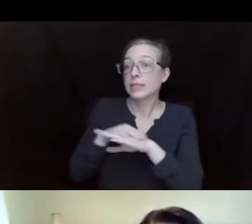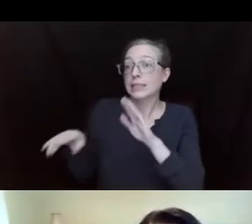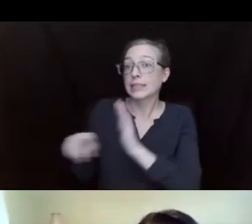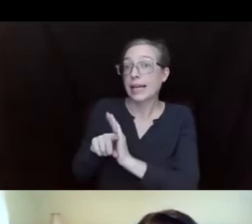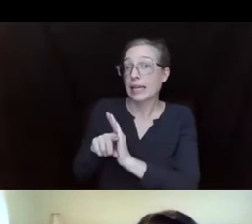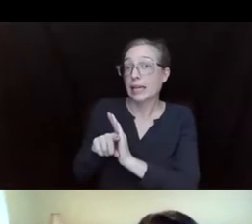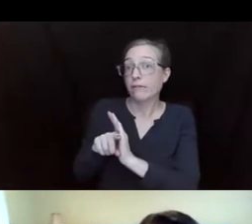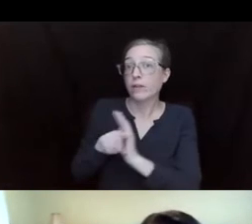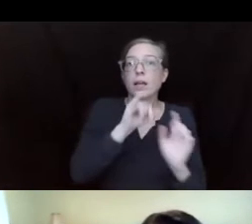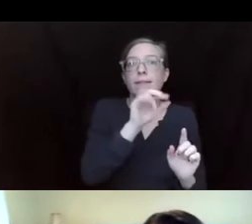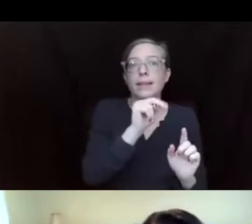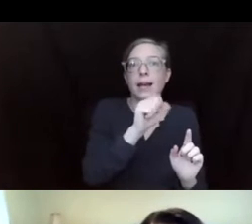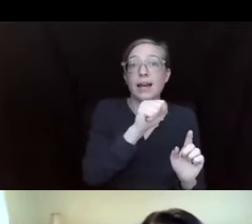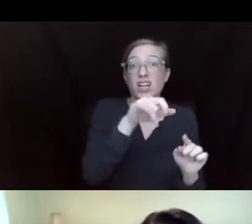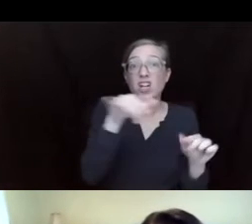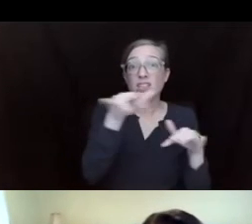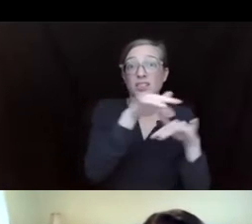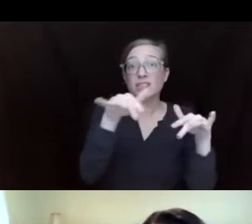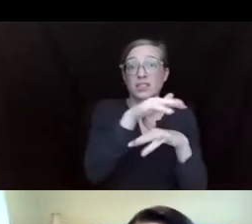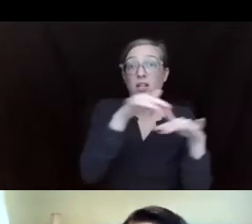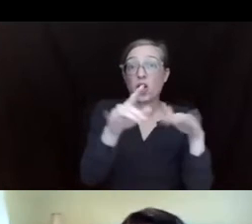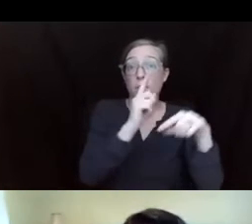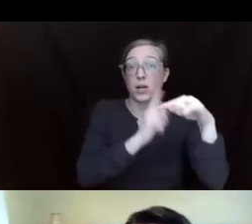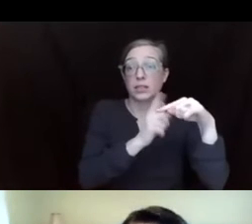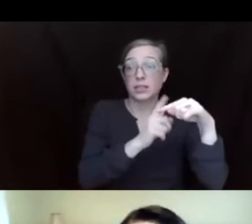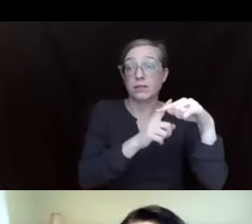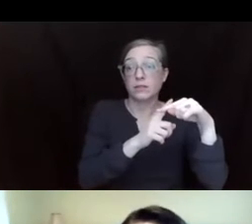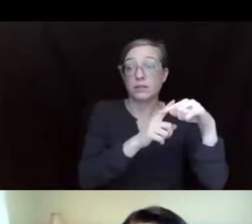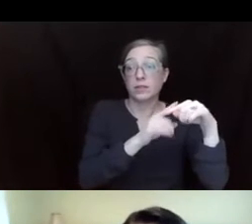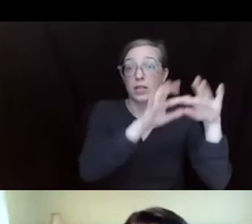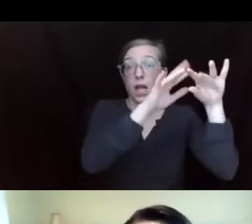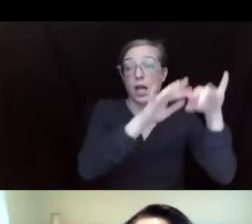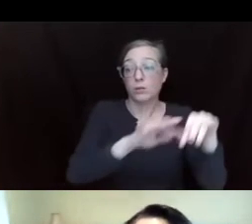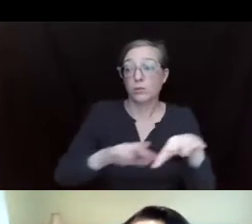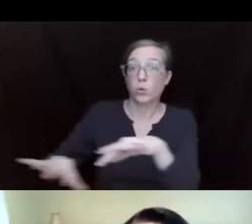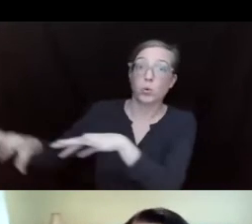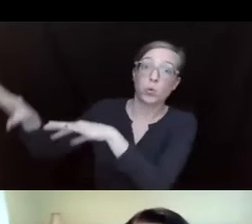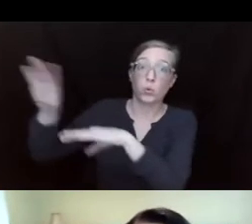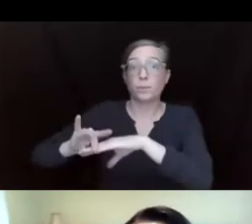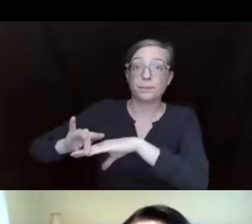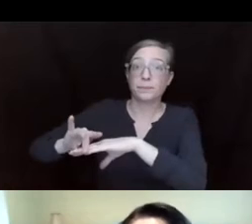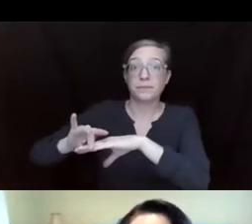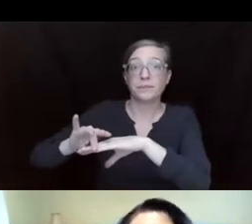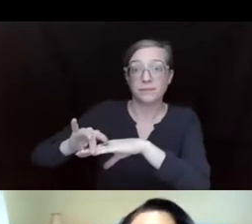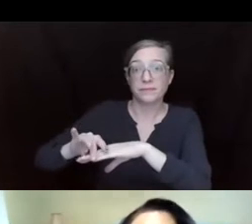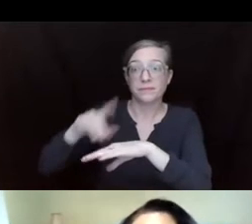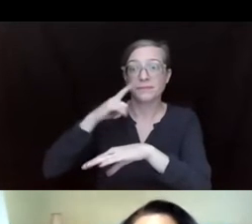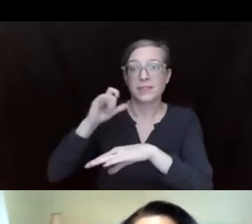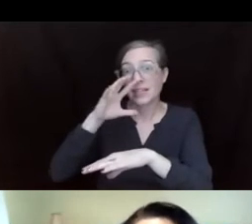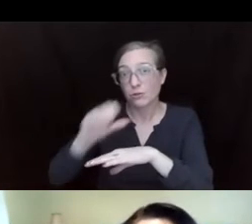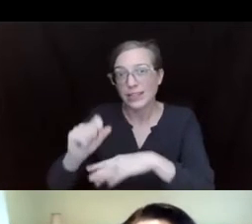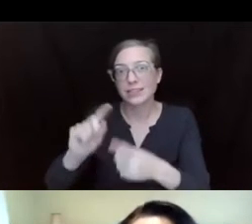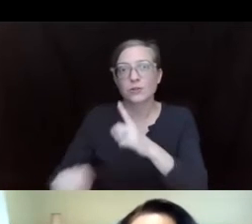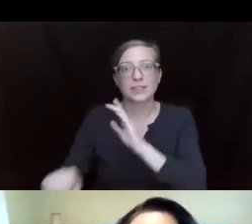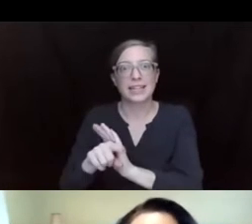So when I apply an electric field, all those positive ions, so they are attractive to the negative electrode, and as